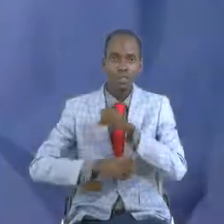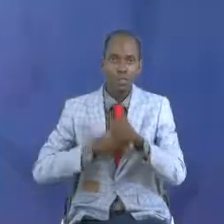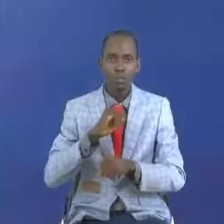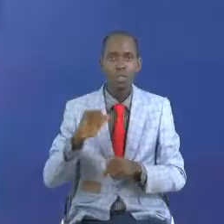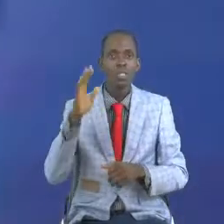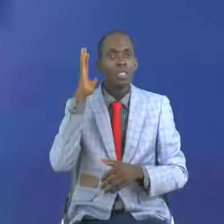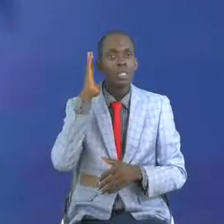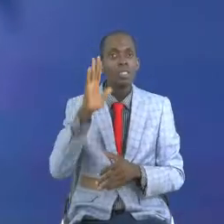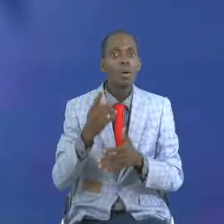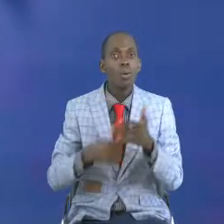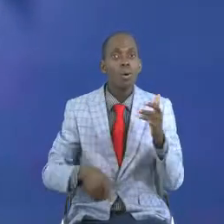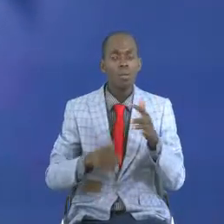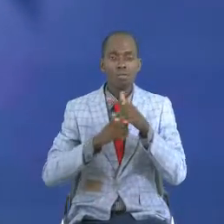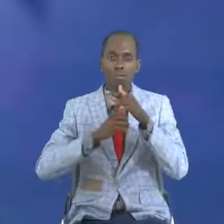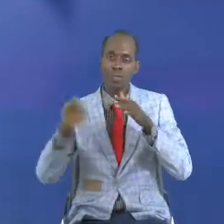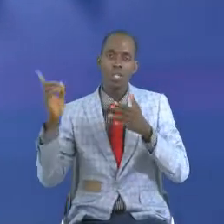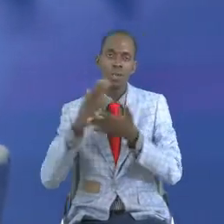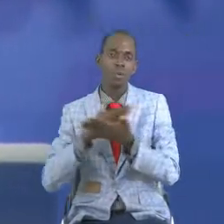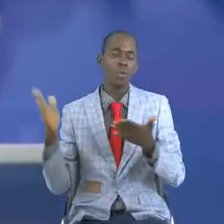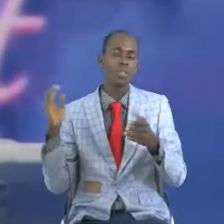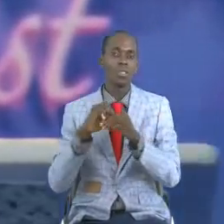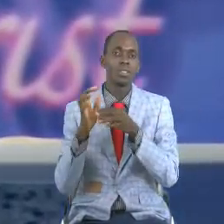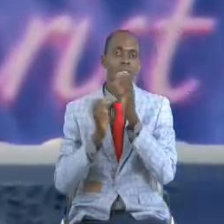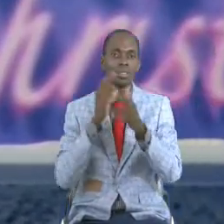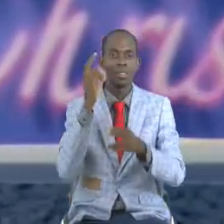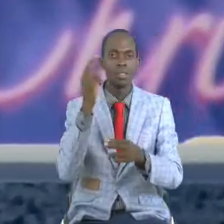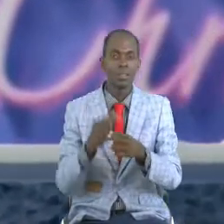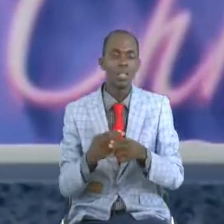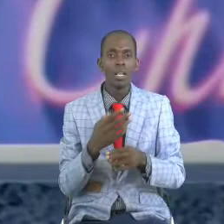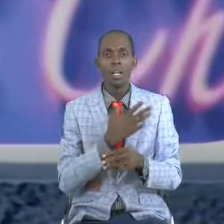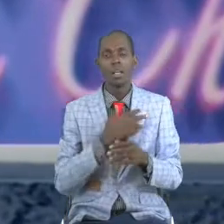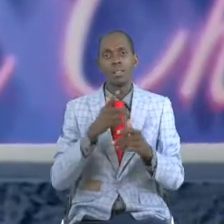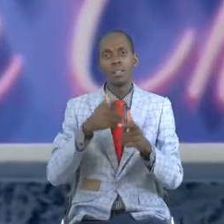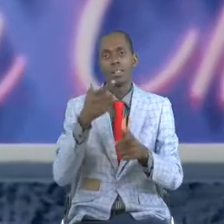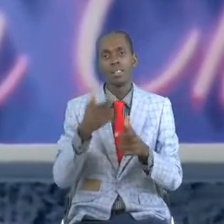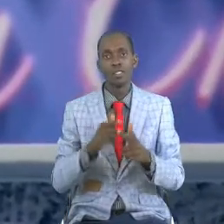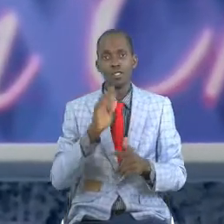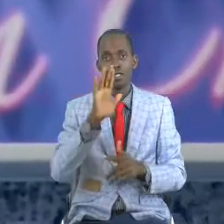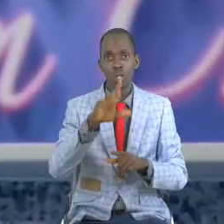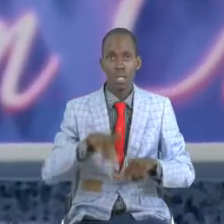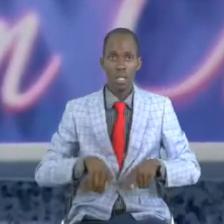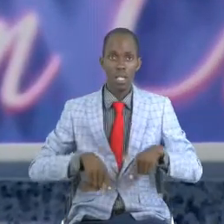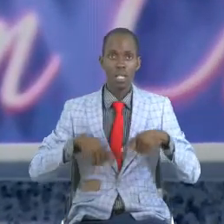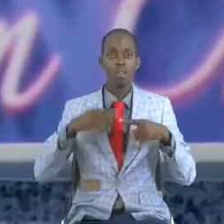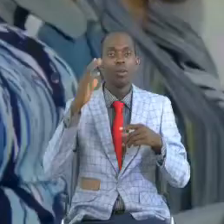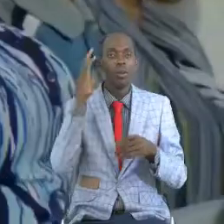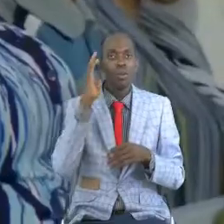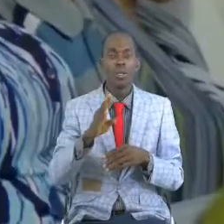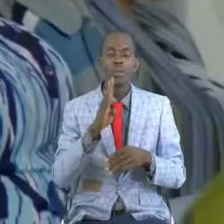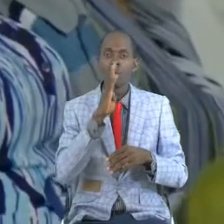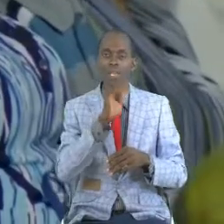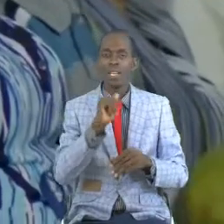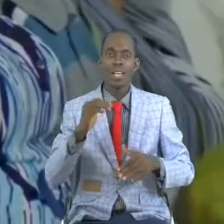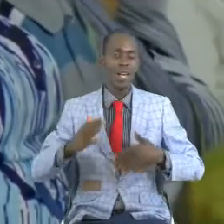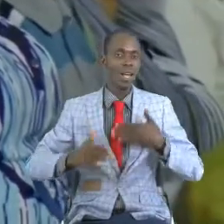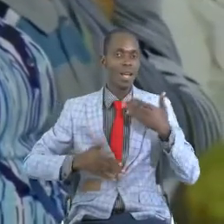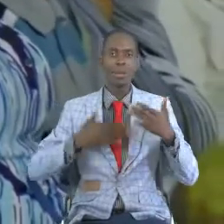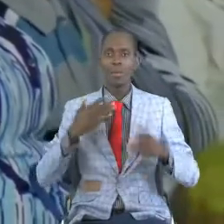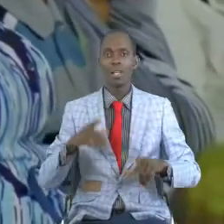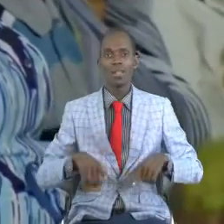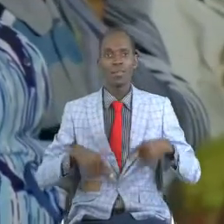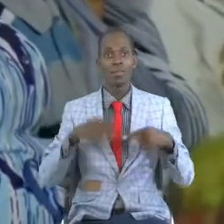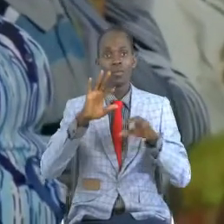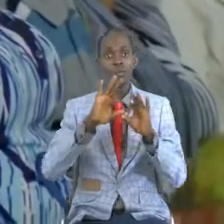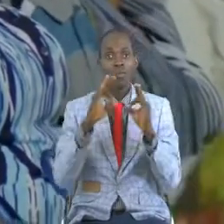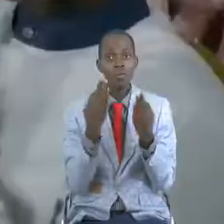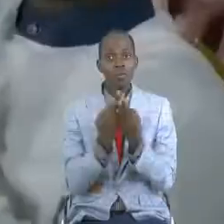flee away and then your life will be a happy life your family